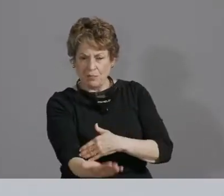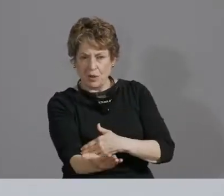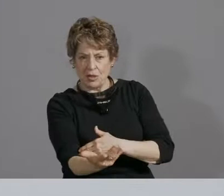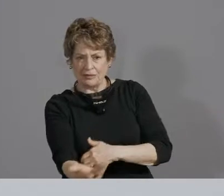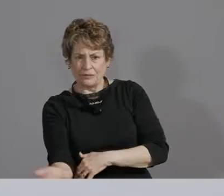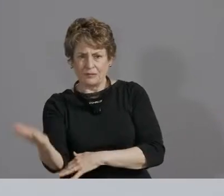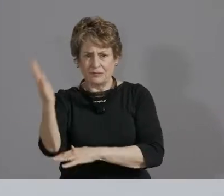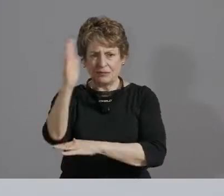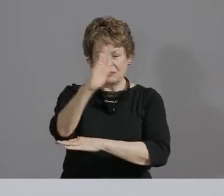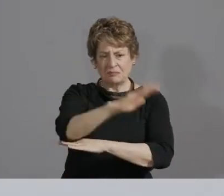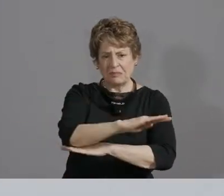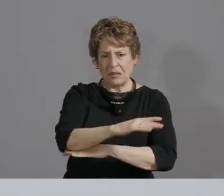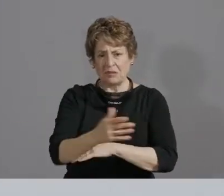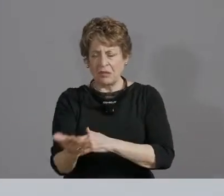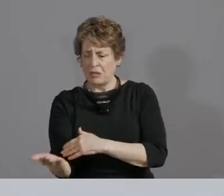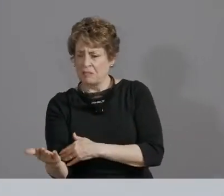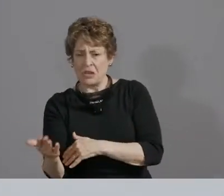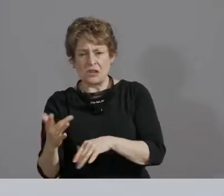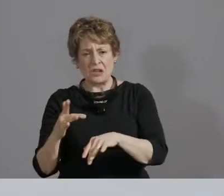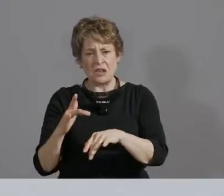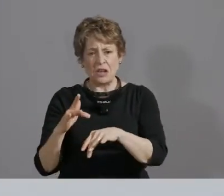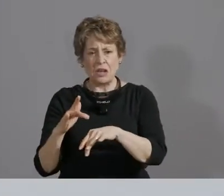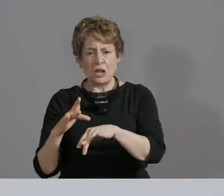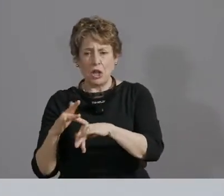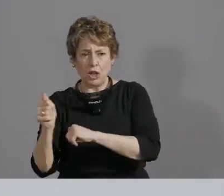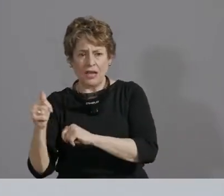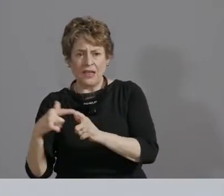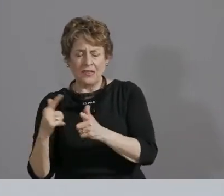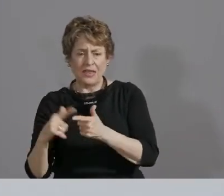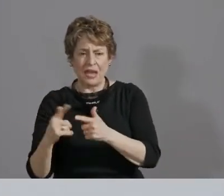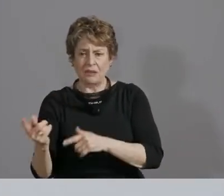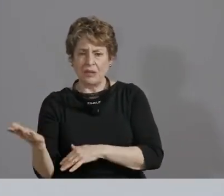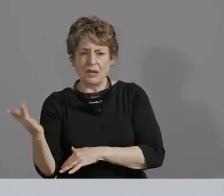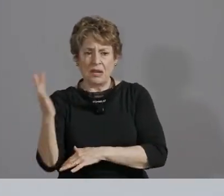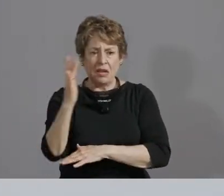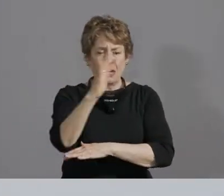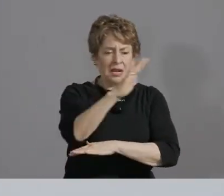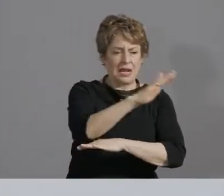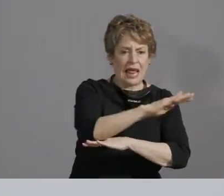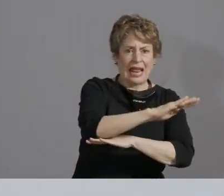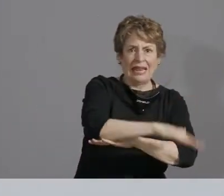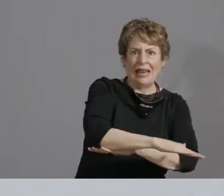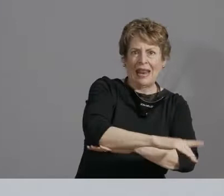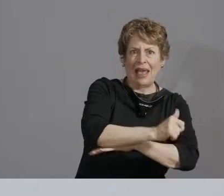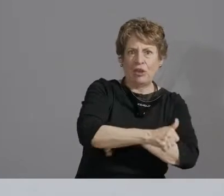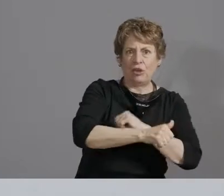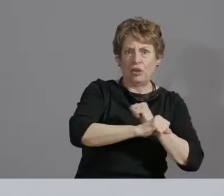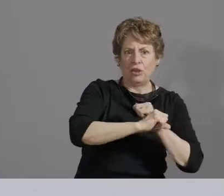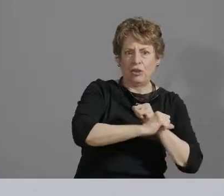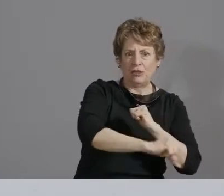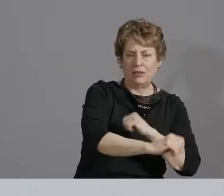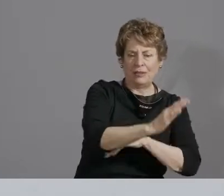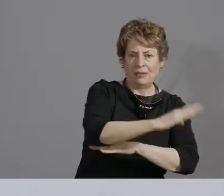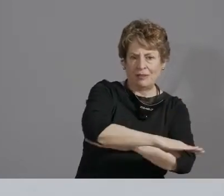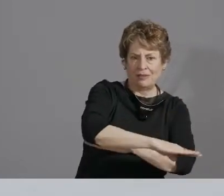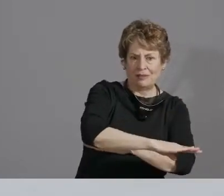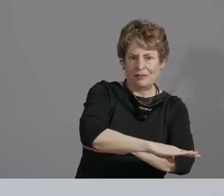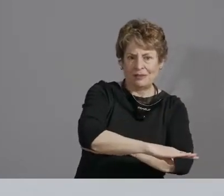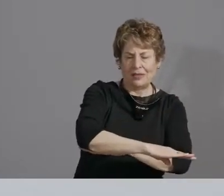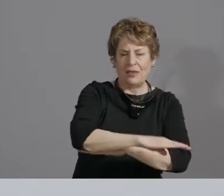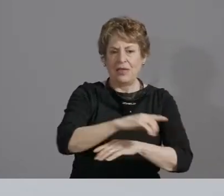starting on our soft launch, and then by Monday they will be expanding it by 4 or 5 hours to get it through. We don't have enough vaccine for them to